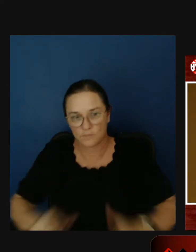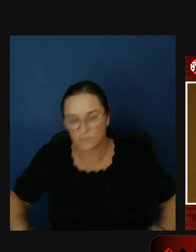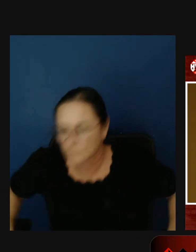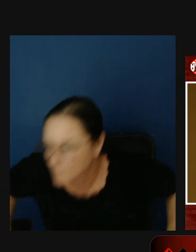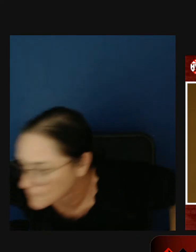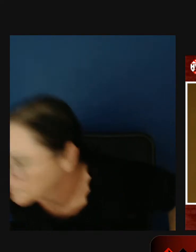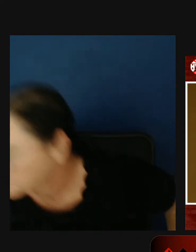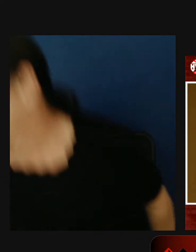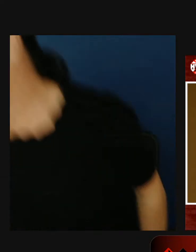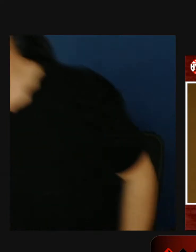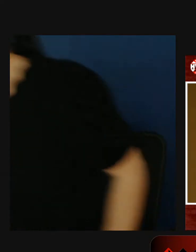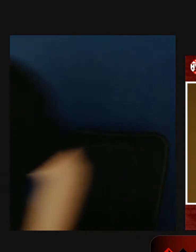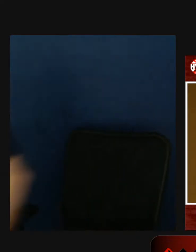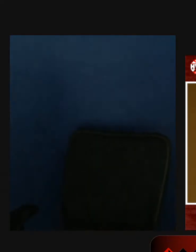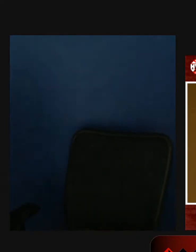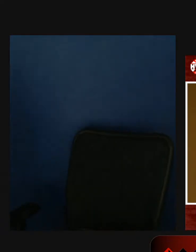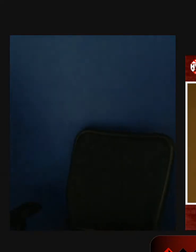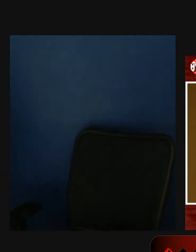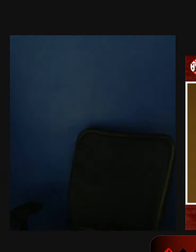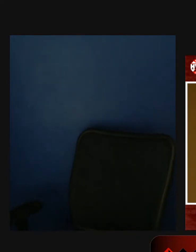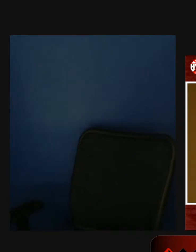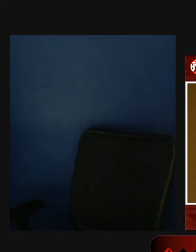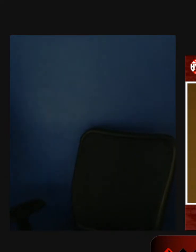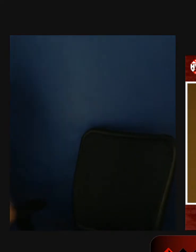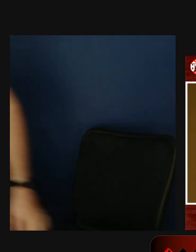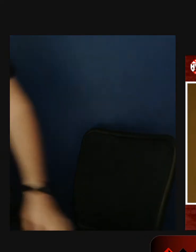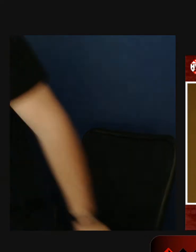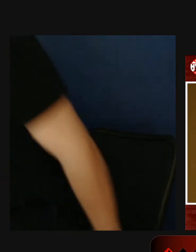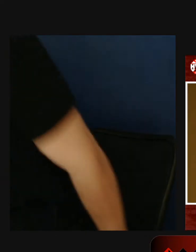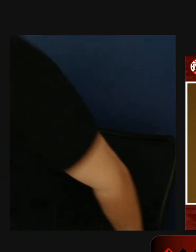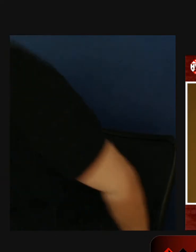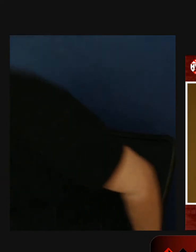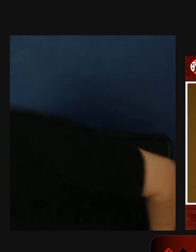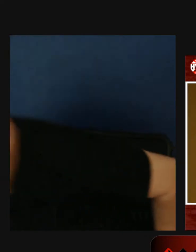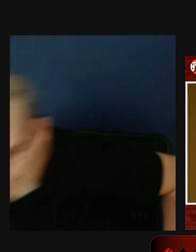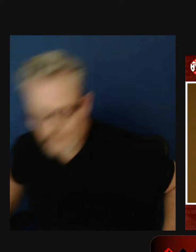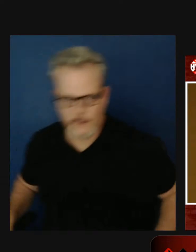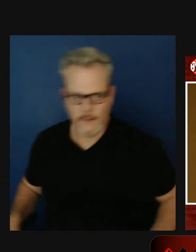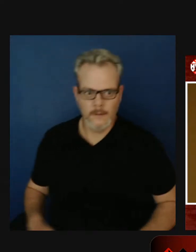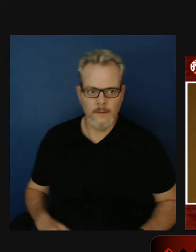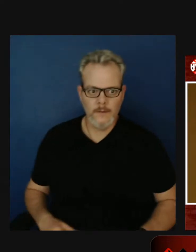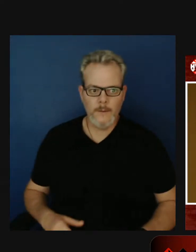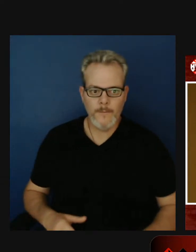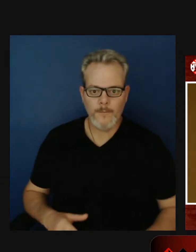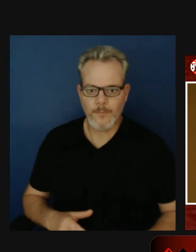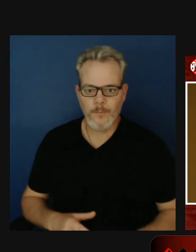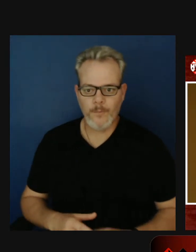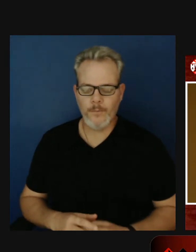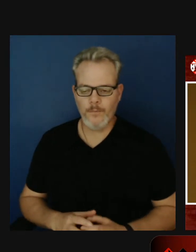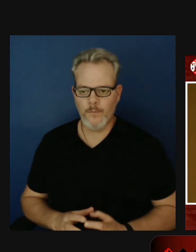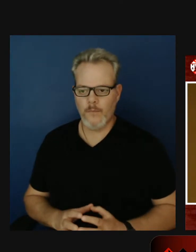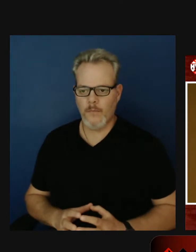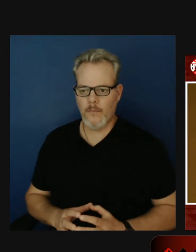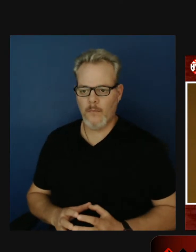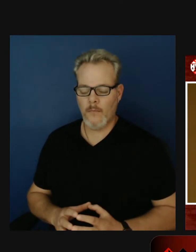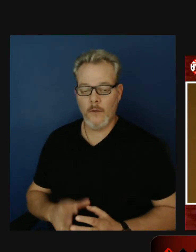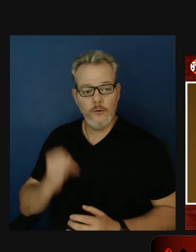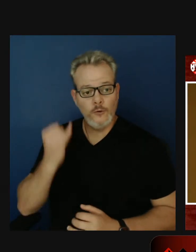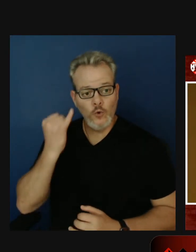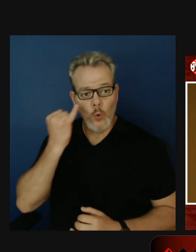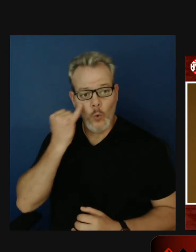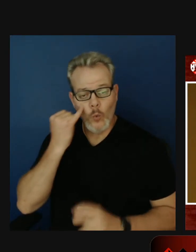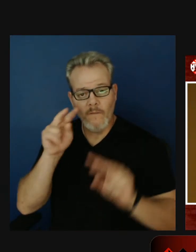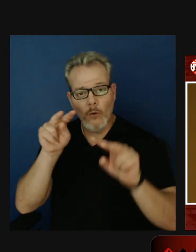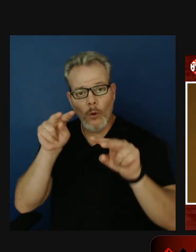kind of the order that we put maps in that strata are laid down in. So kind of if you look at a map and you